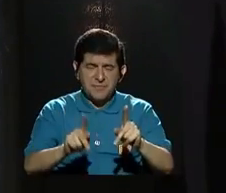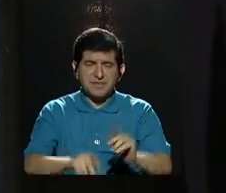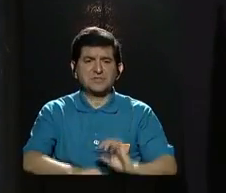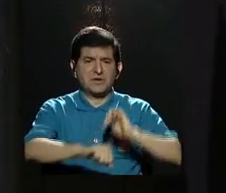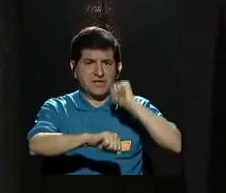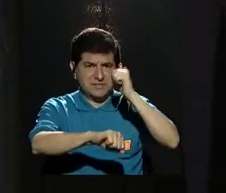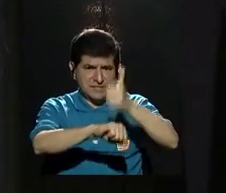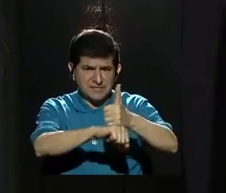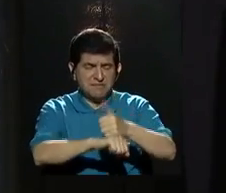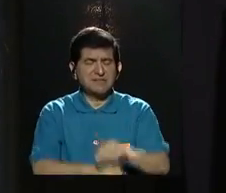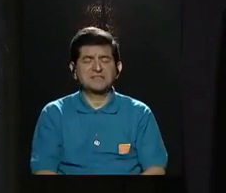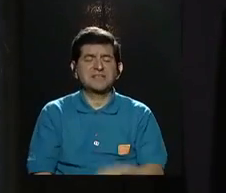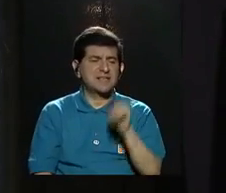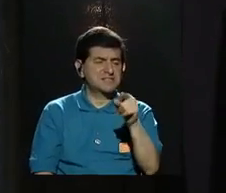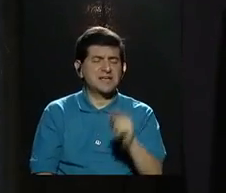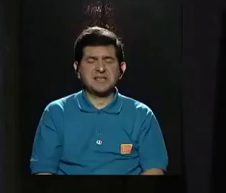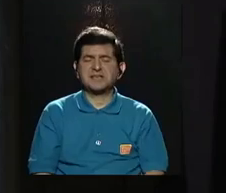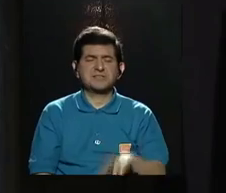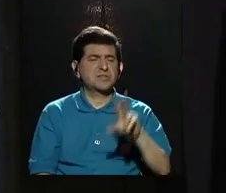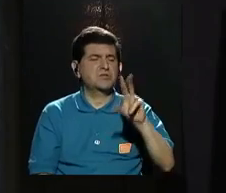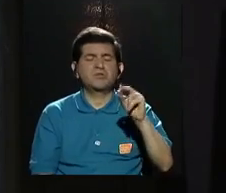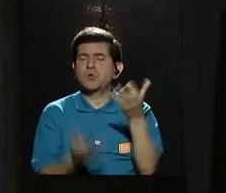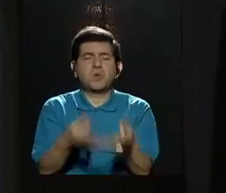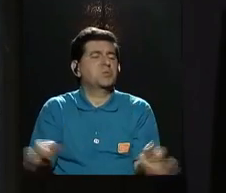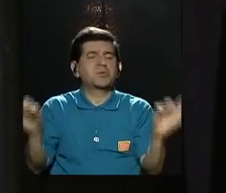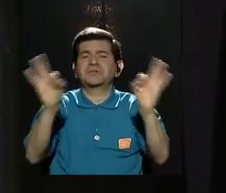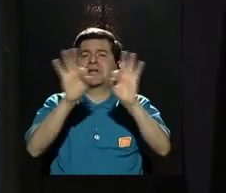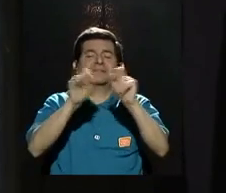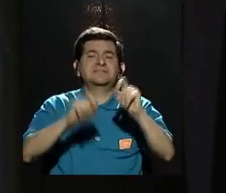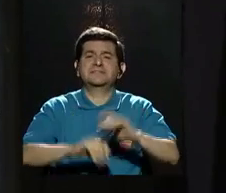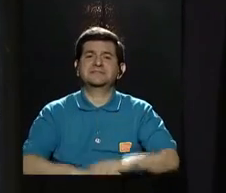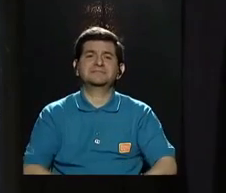superfluous or irrelevant.